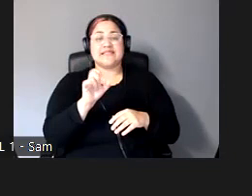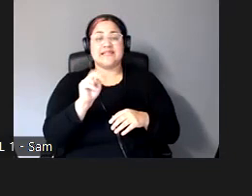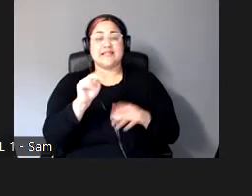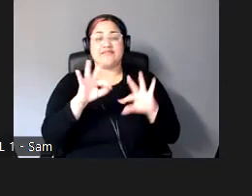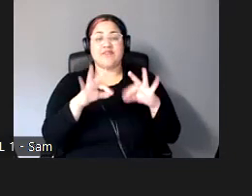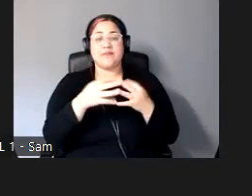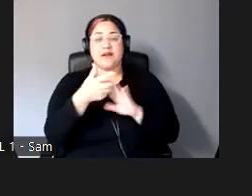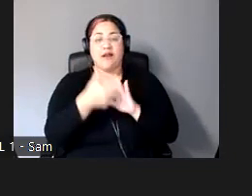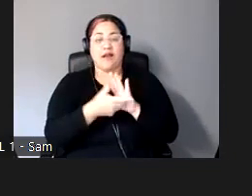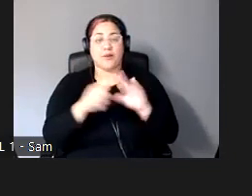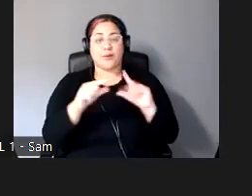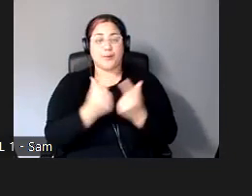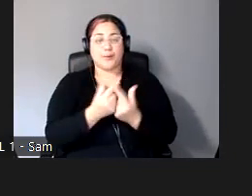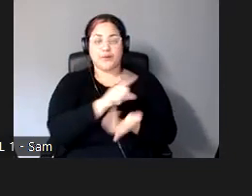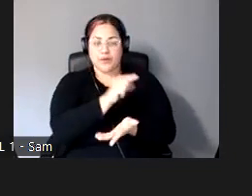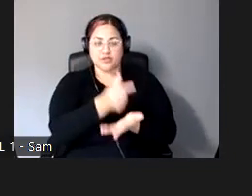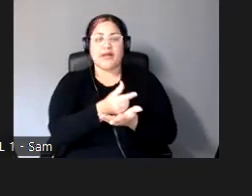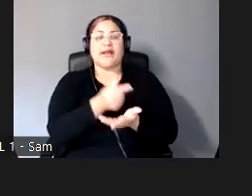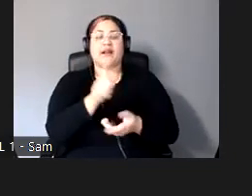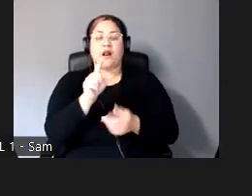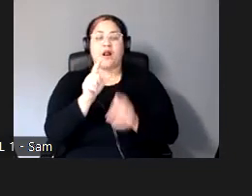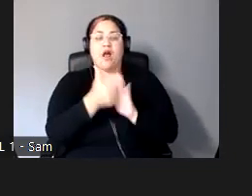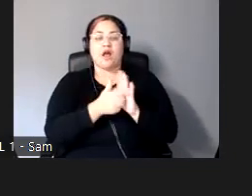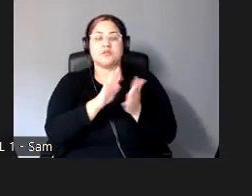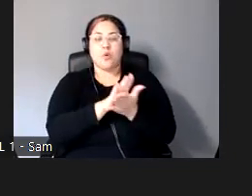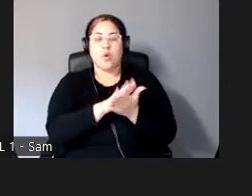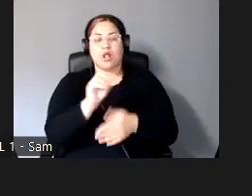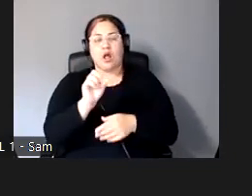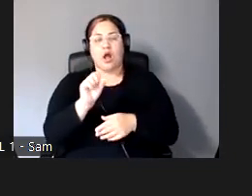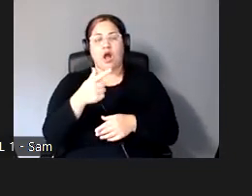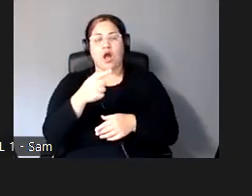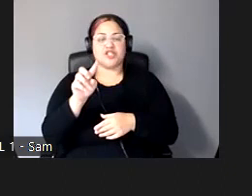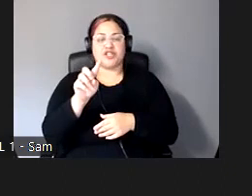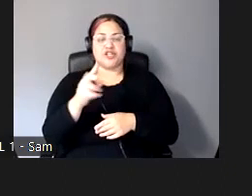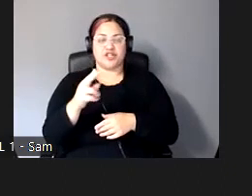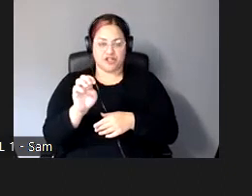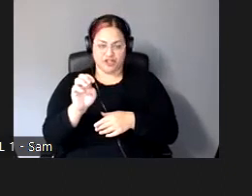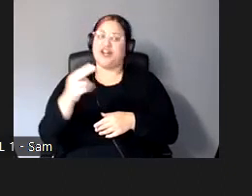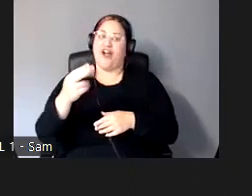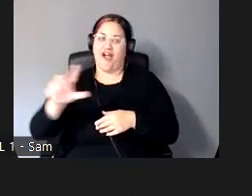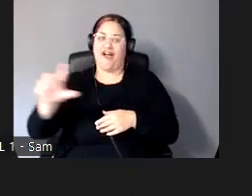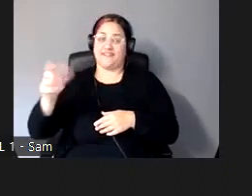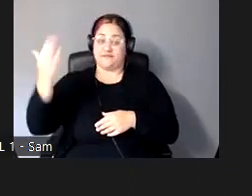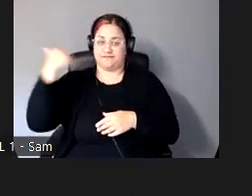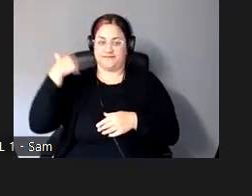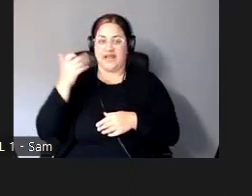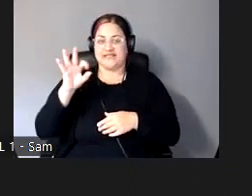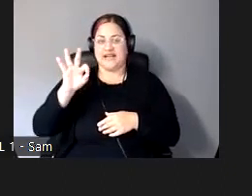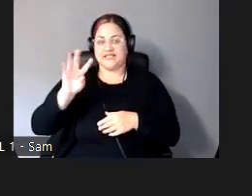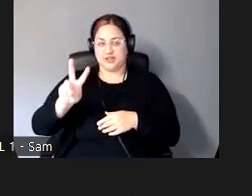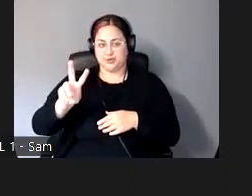graduated from Osgoode Hall in 1992. Prior to focusing on family law, he covered many areas, including